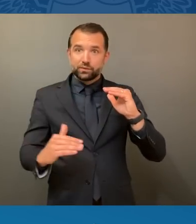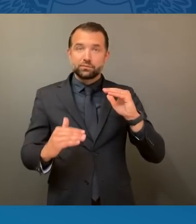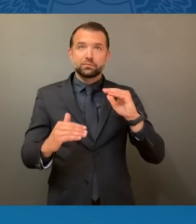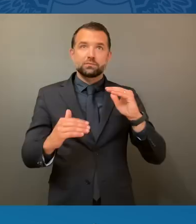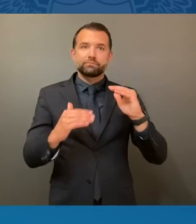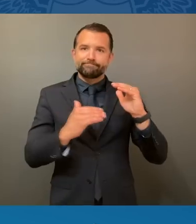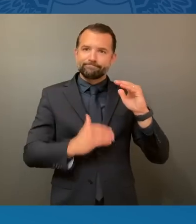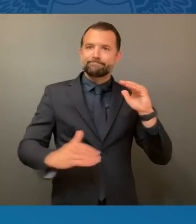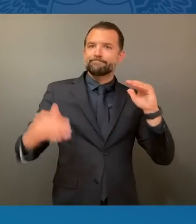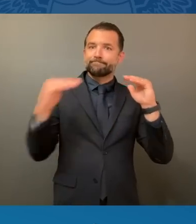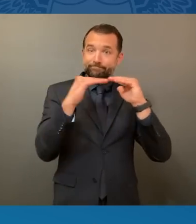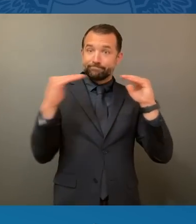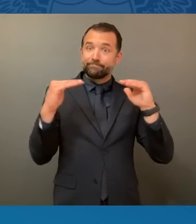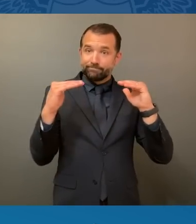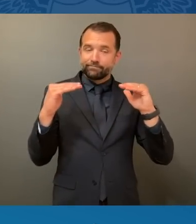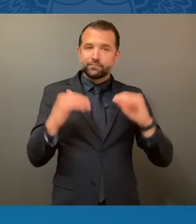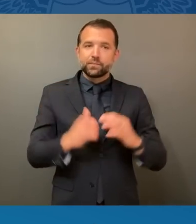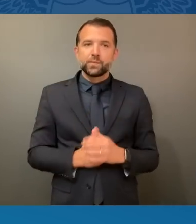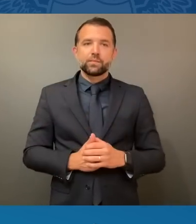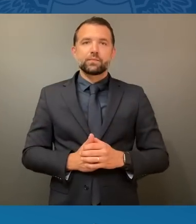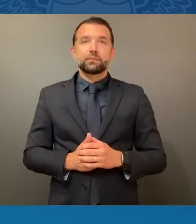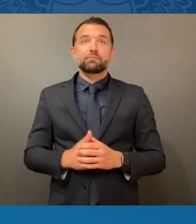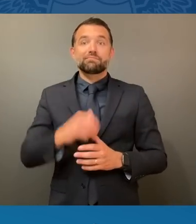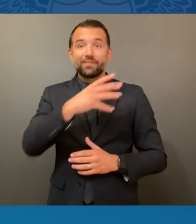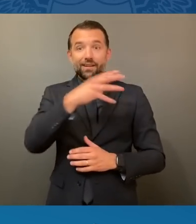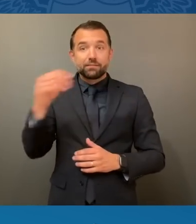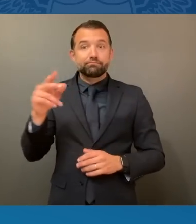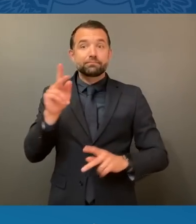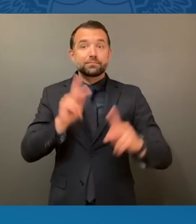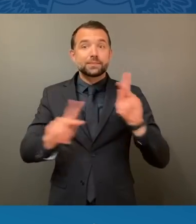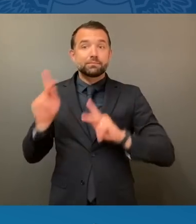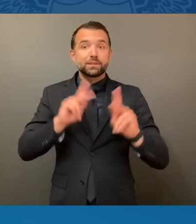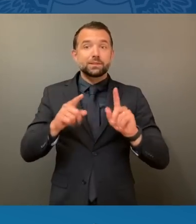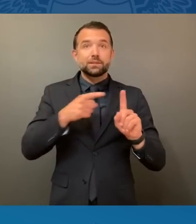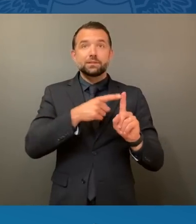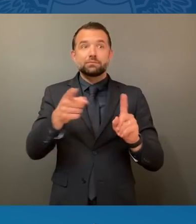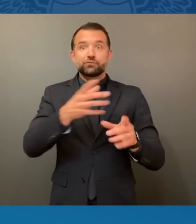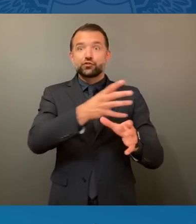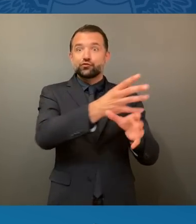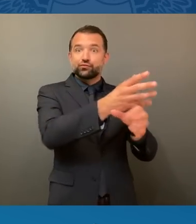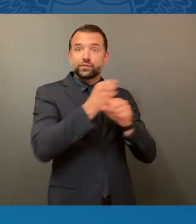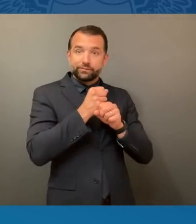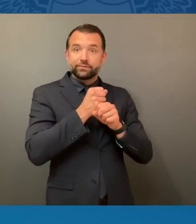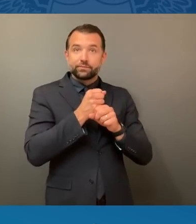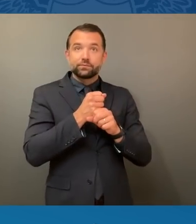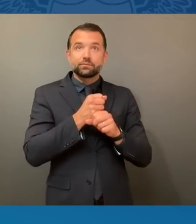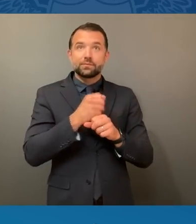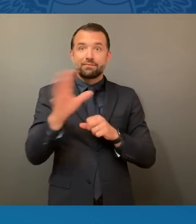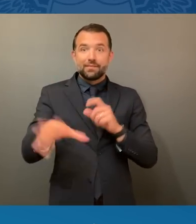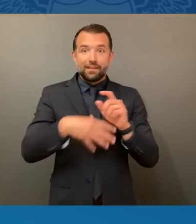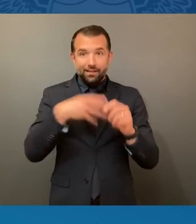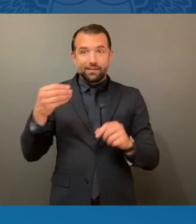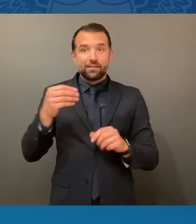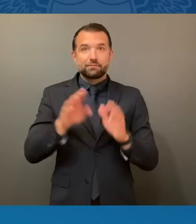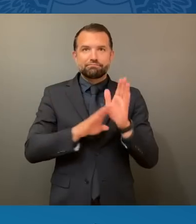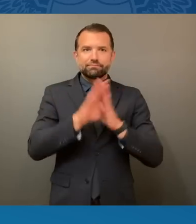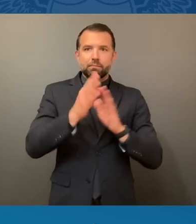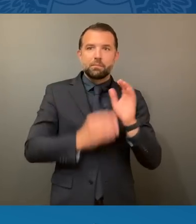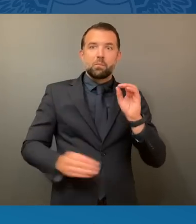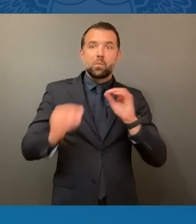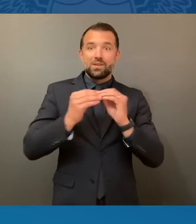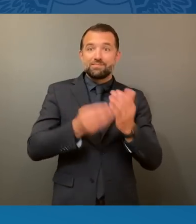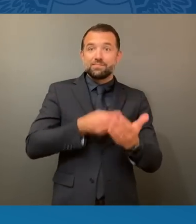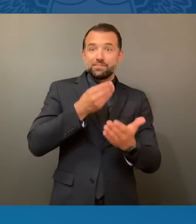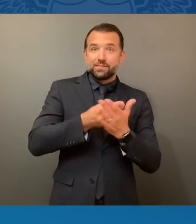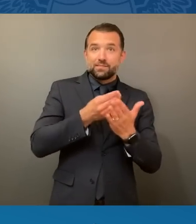in the ability of folks to acquire and grow right. wealth for their families and for their communities. No, I love it. I love the